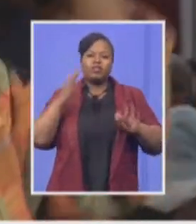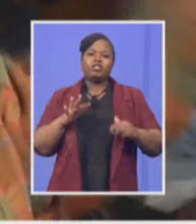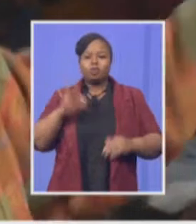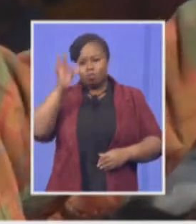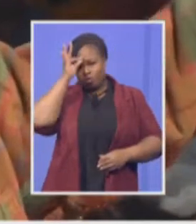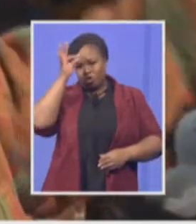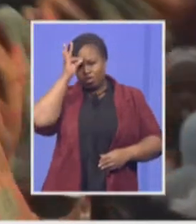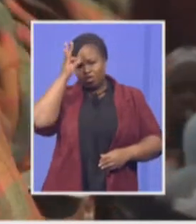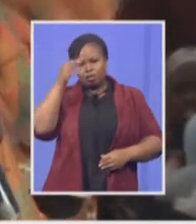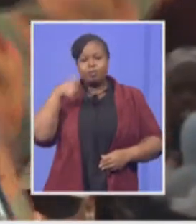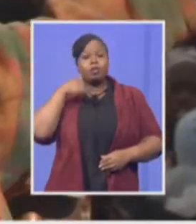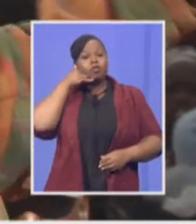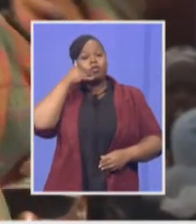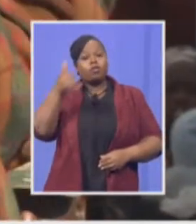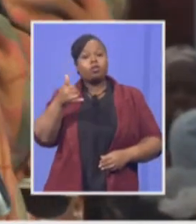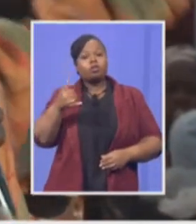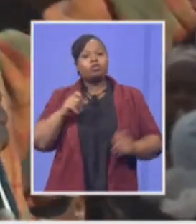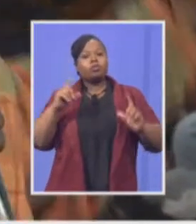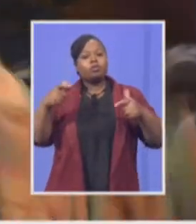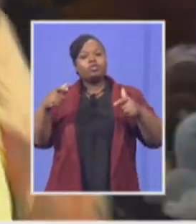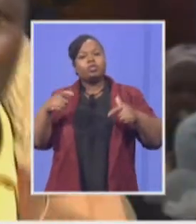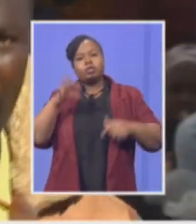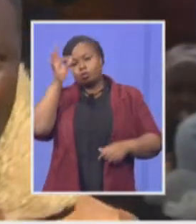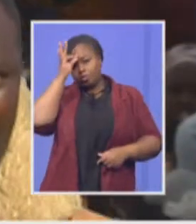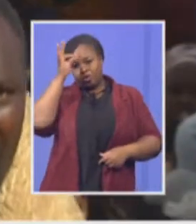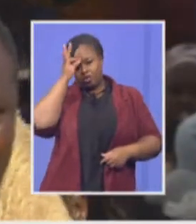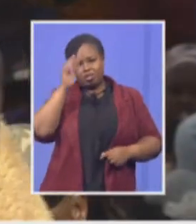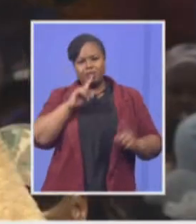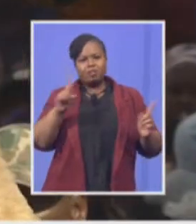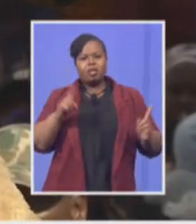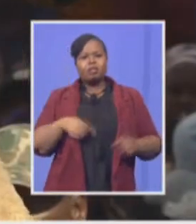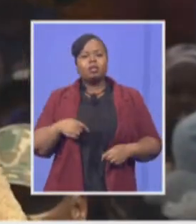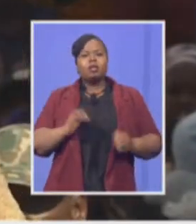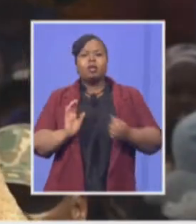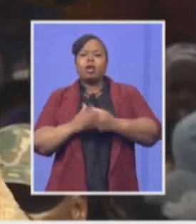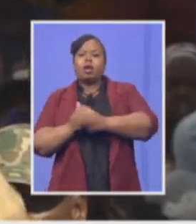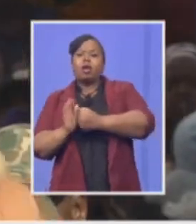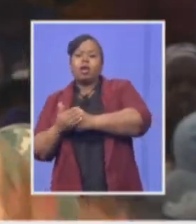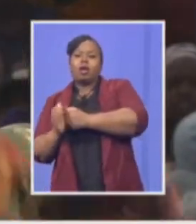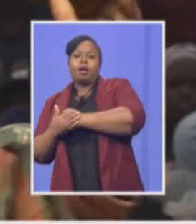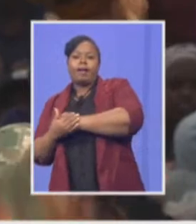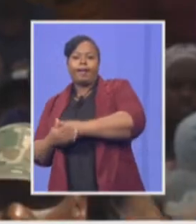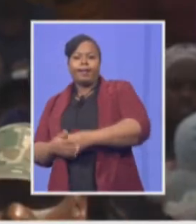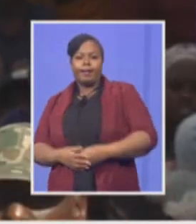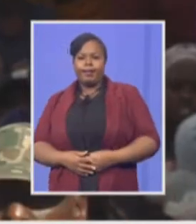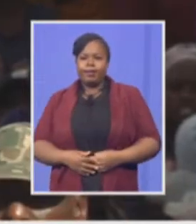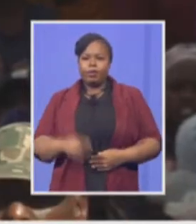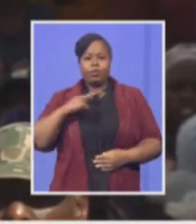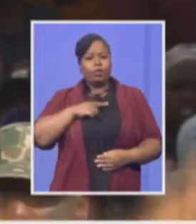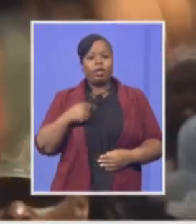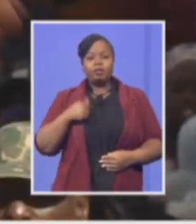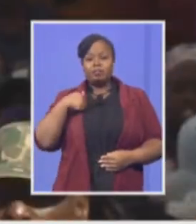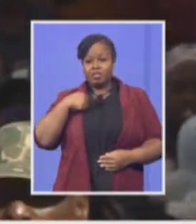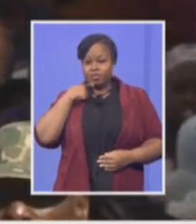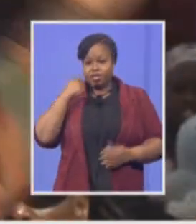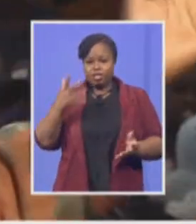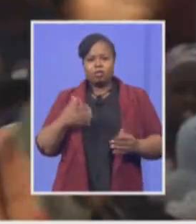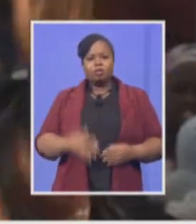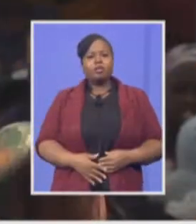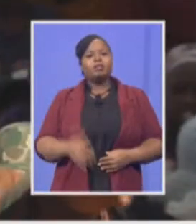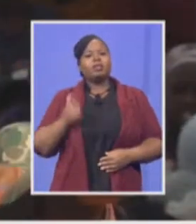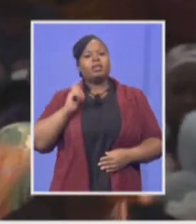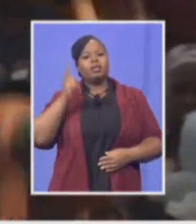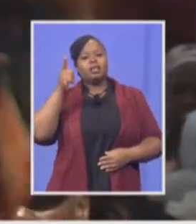Ngibuya nokufonela i-commission yamaphoyisa kodwa indaba iya cover up. Instead ukuthi iqinishwa mina ngigcine ngambe